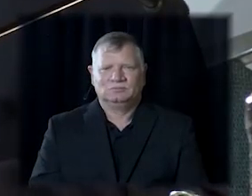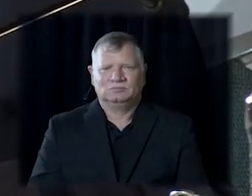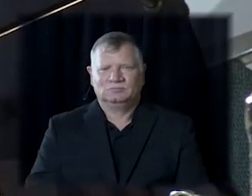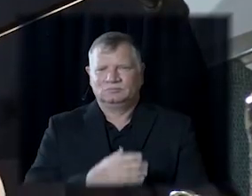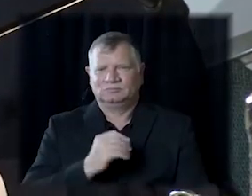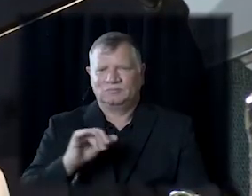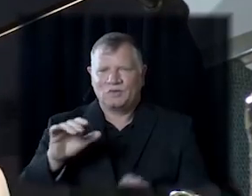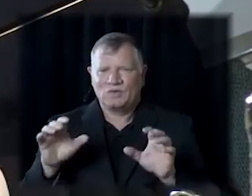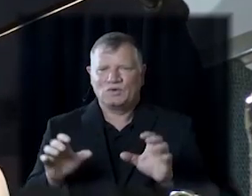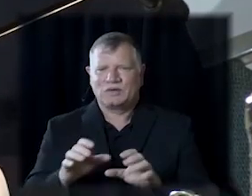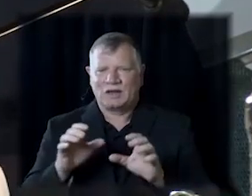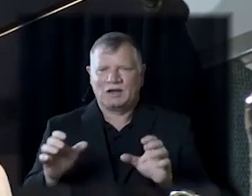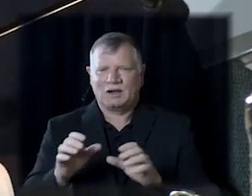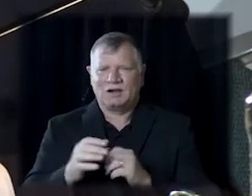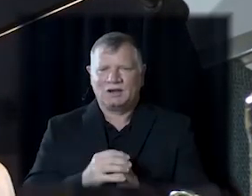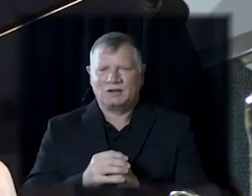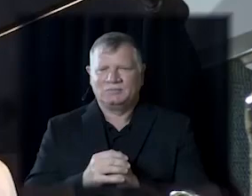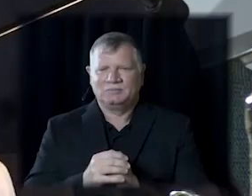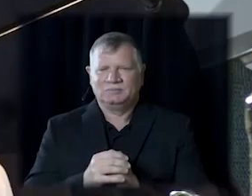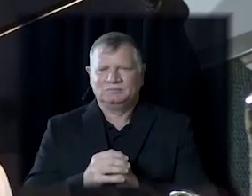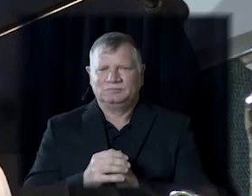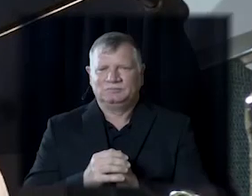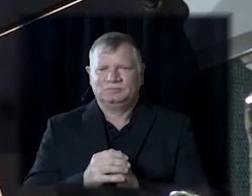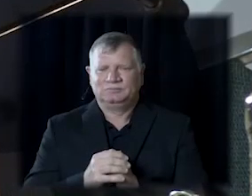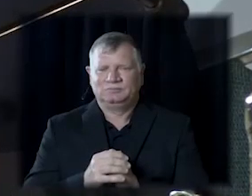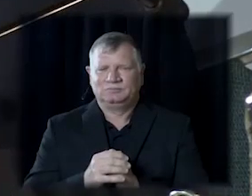And those actions,